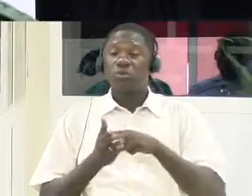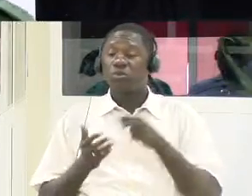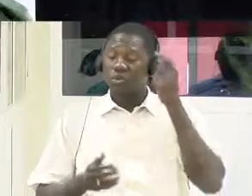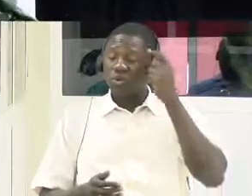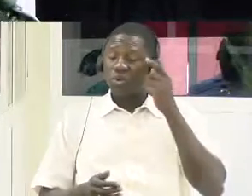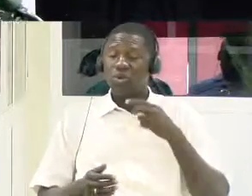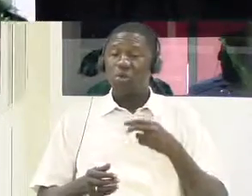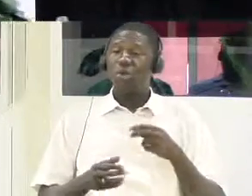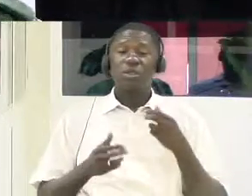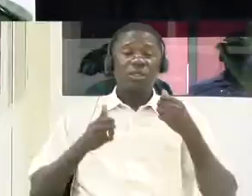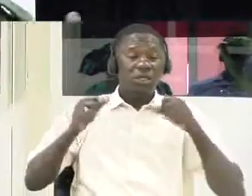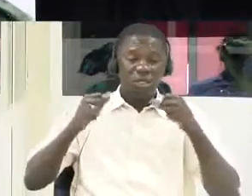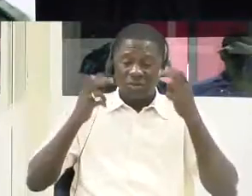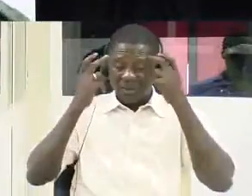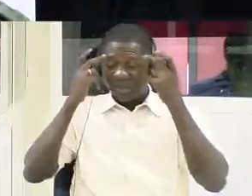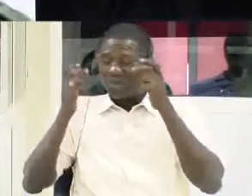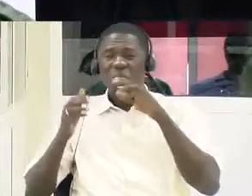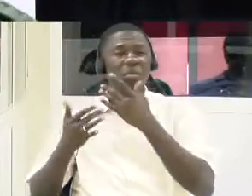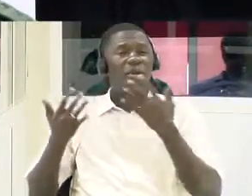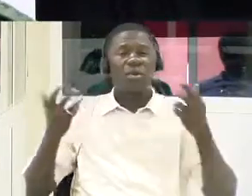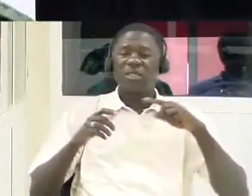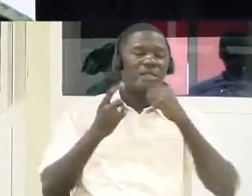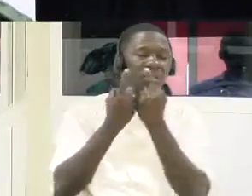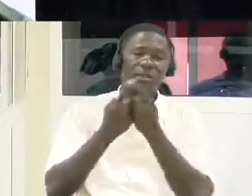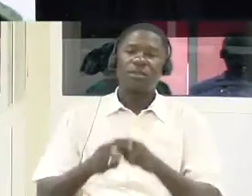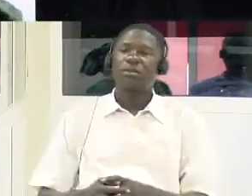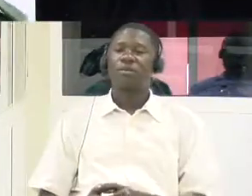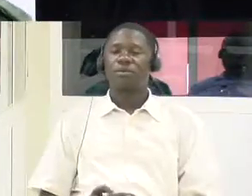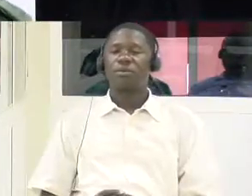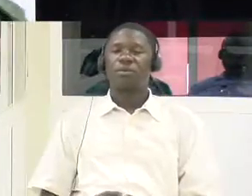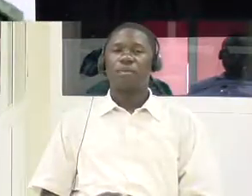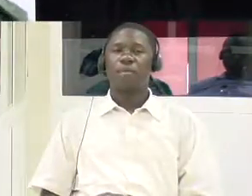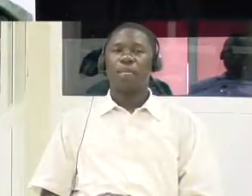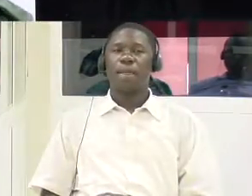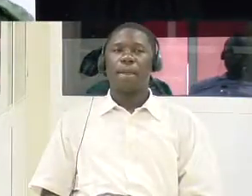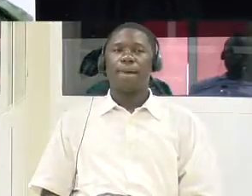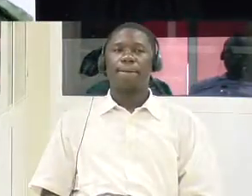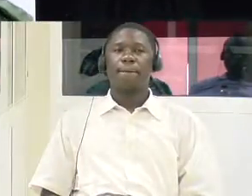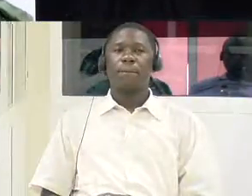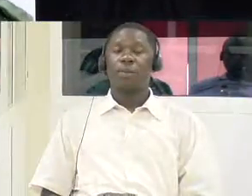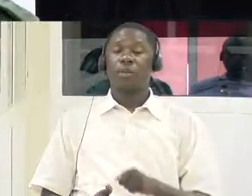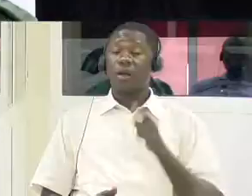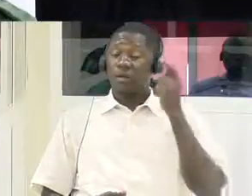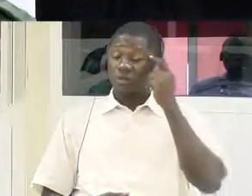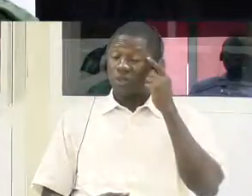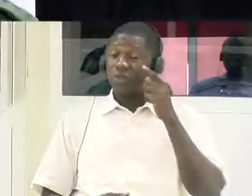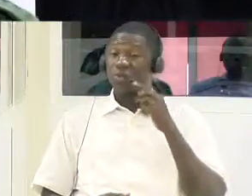approach. The logistic connections, you need to work out all those things. I know it should take at least 6 months